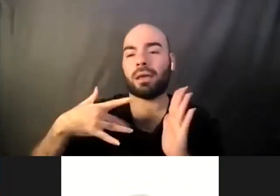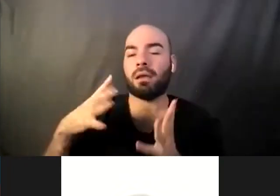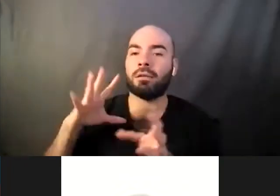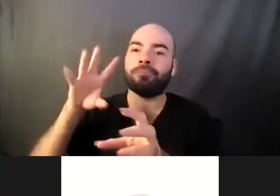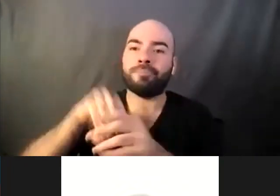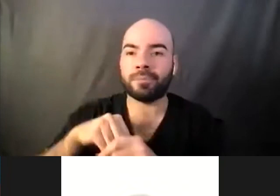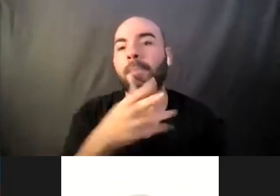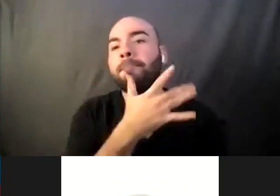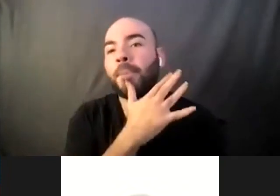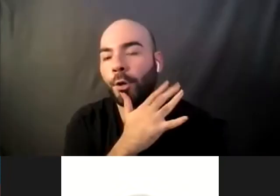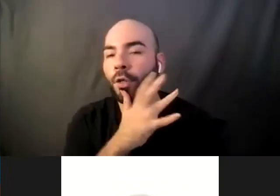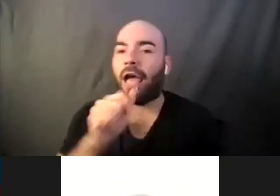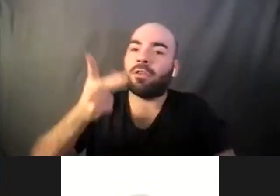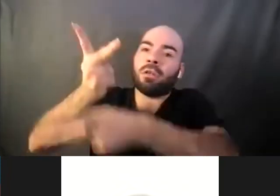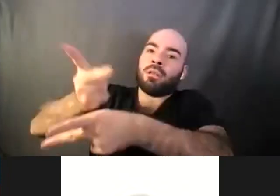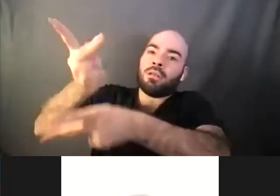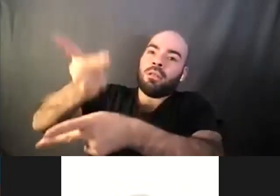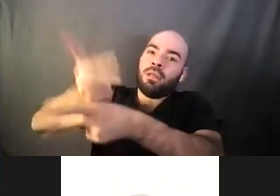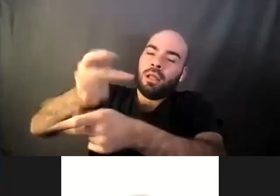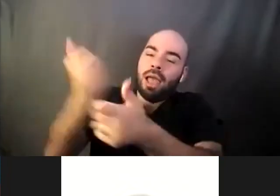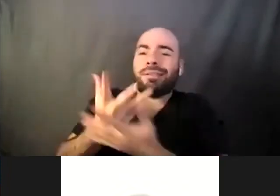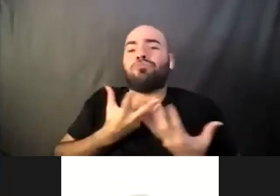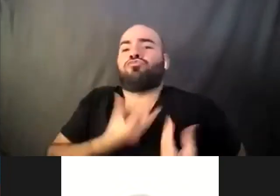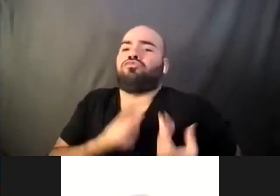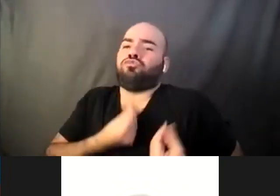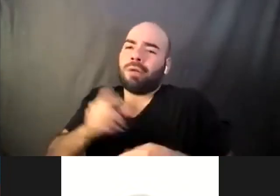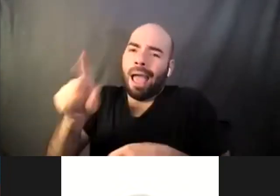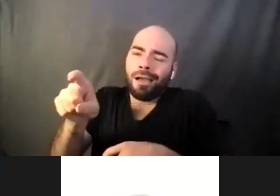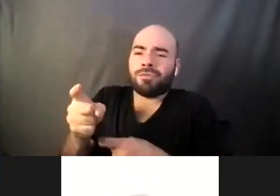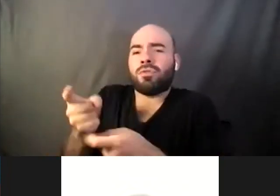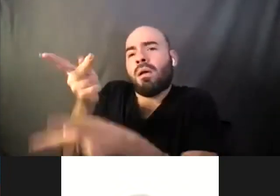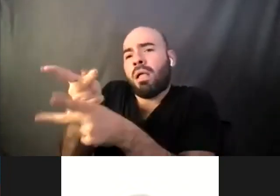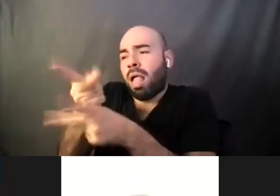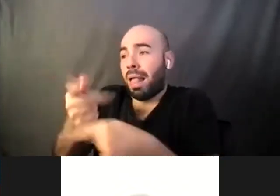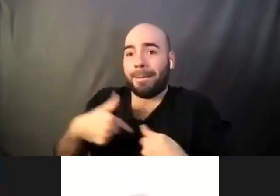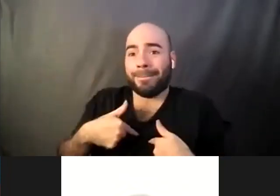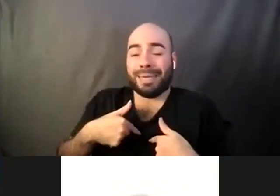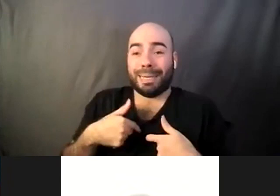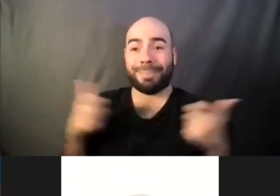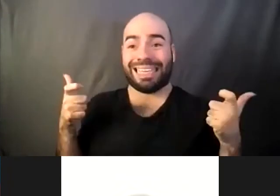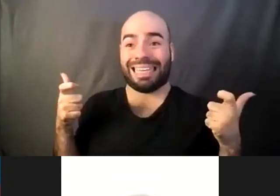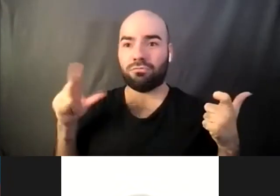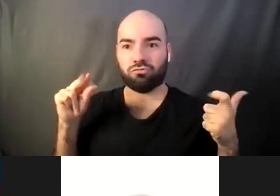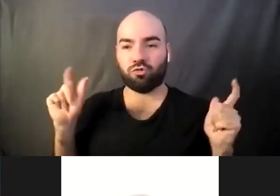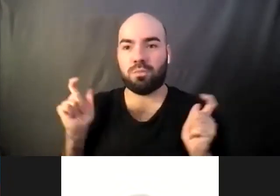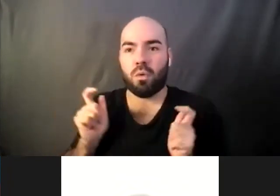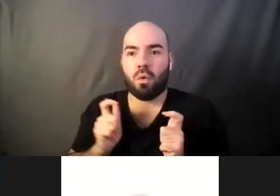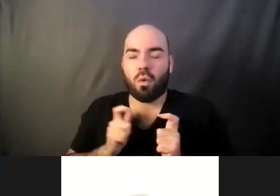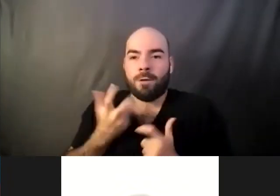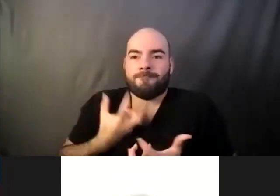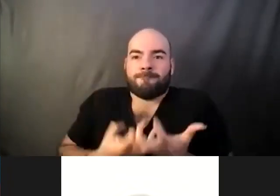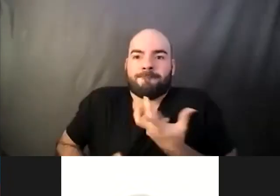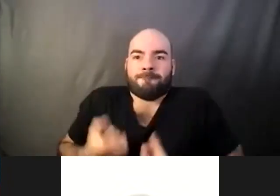to nurture, you have to consistently make everything better, and you have to make yourself smaller. So self-care for me is not making